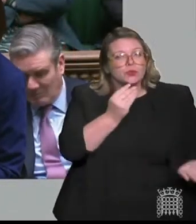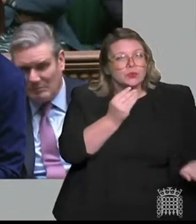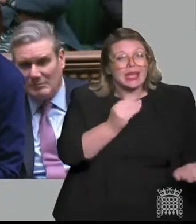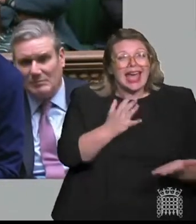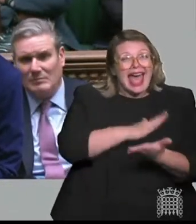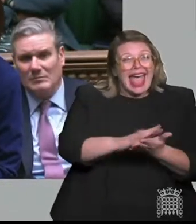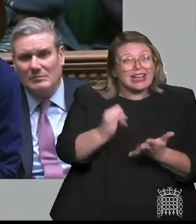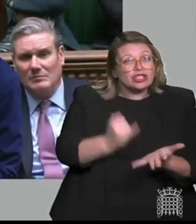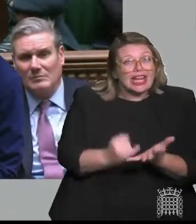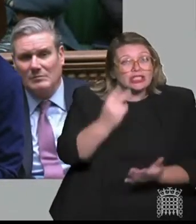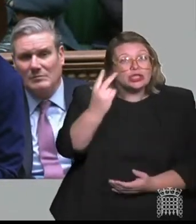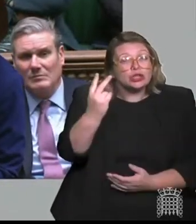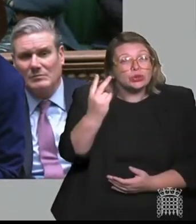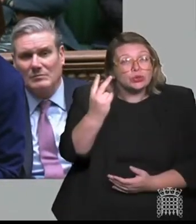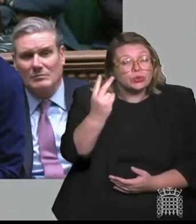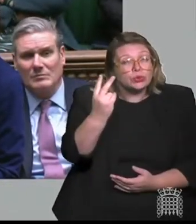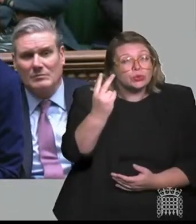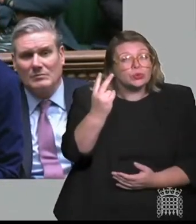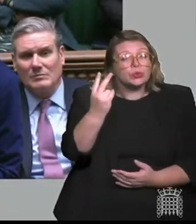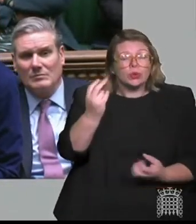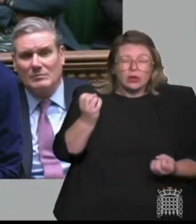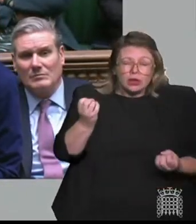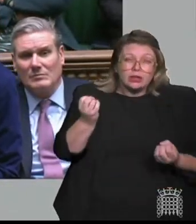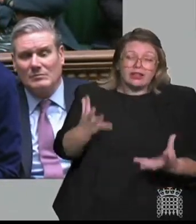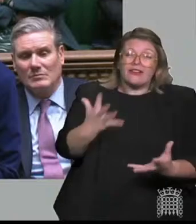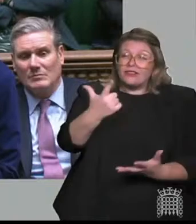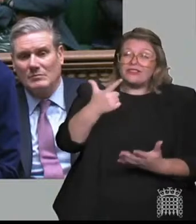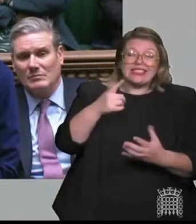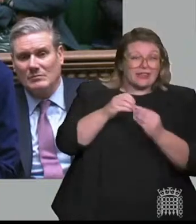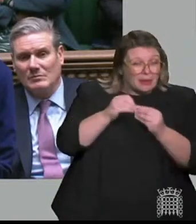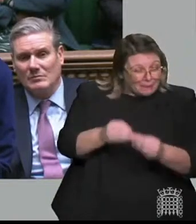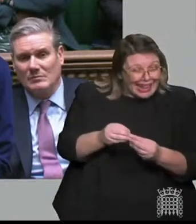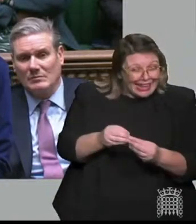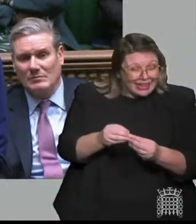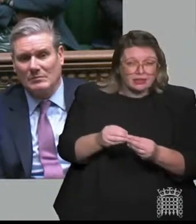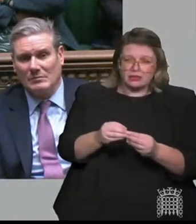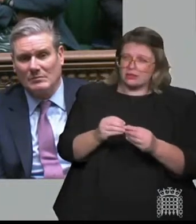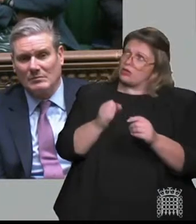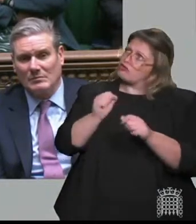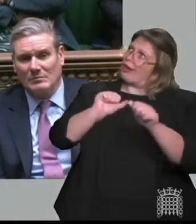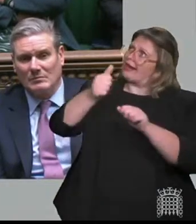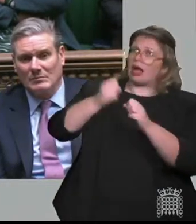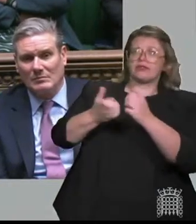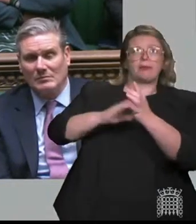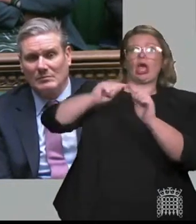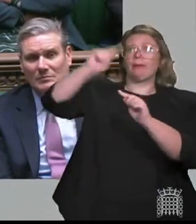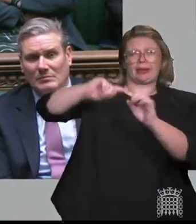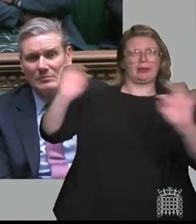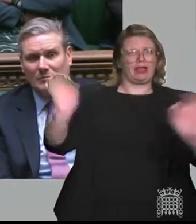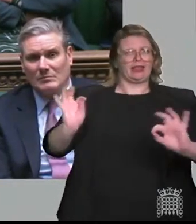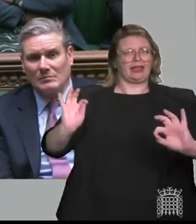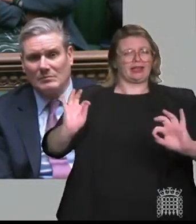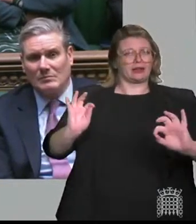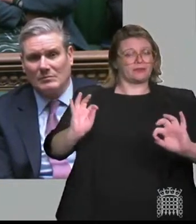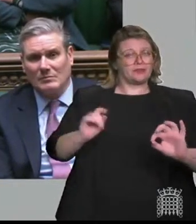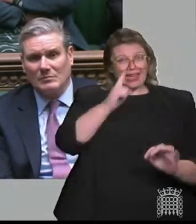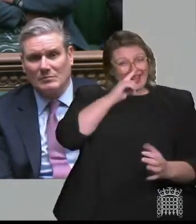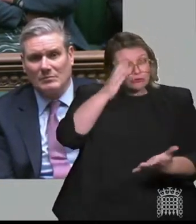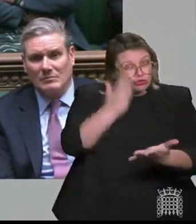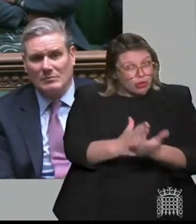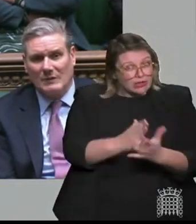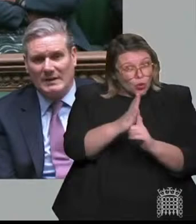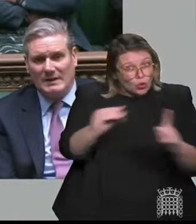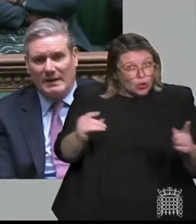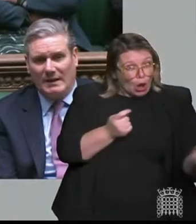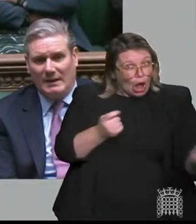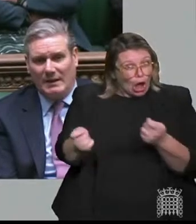£57 billion with not a single piece of track going north of Birmingham. No one can trust the Tories with taxpayers'